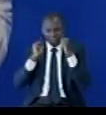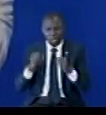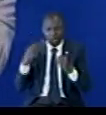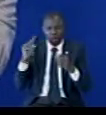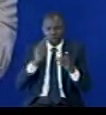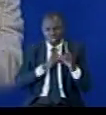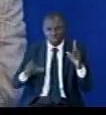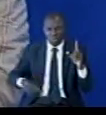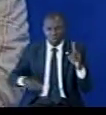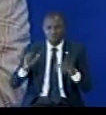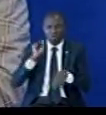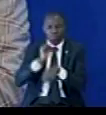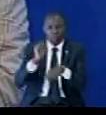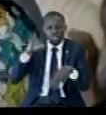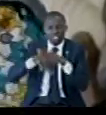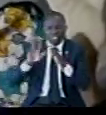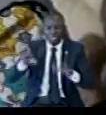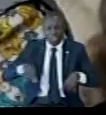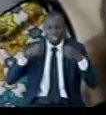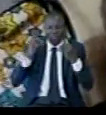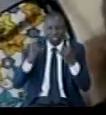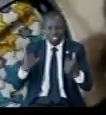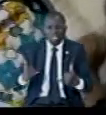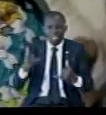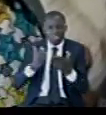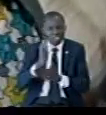Lord operate in your life right now.